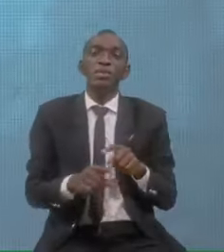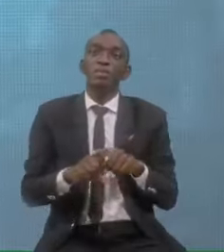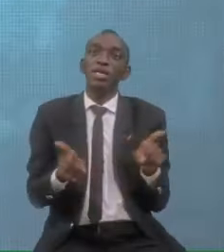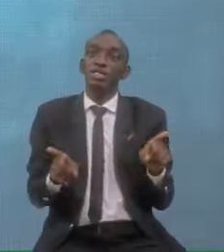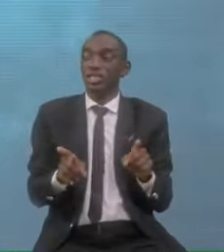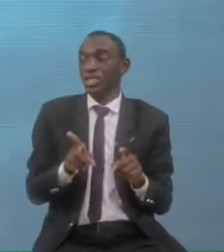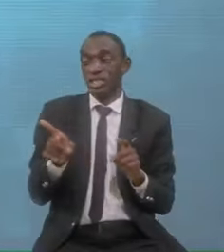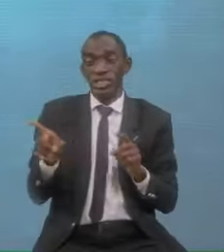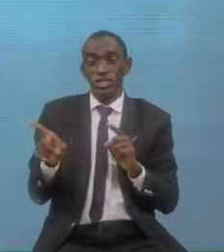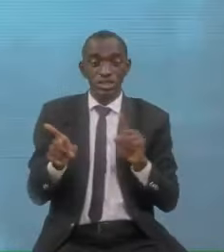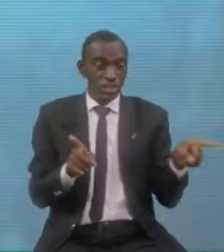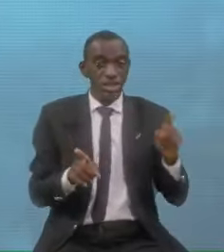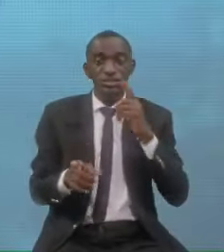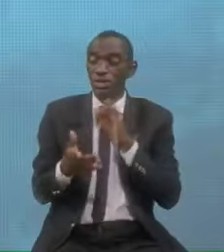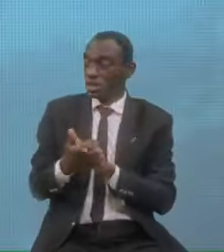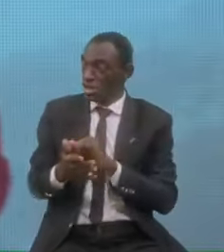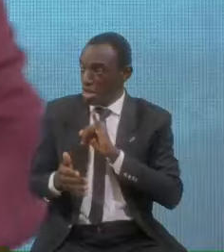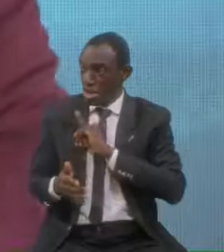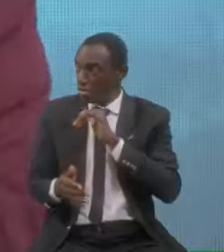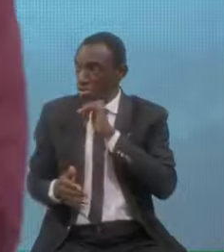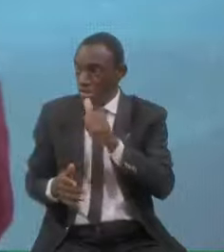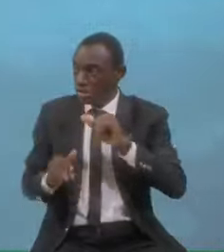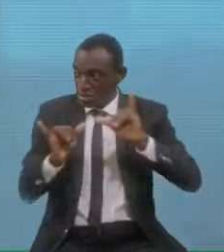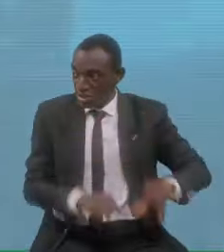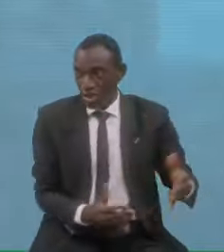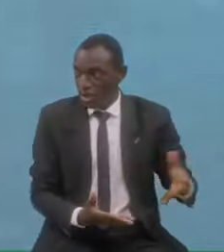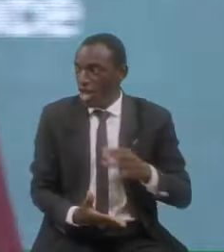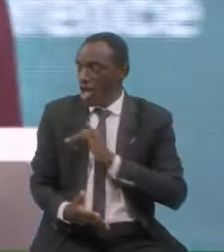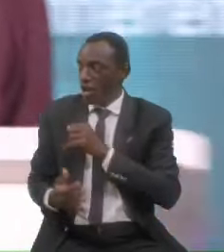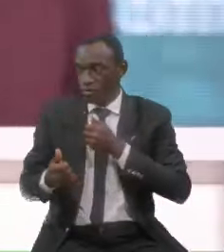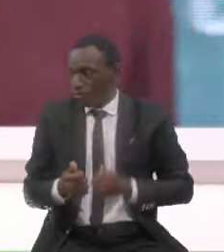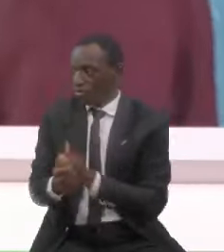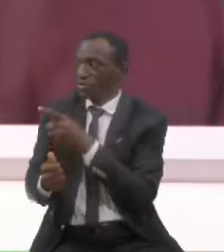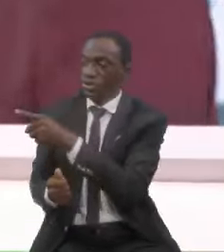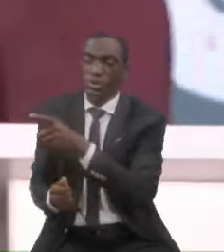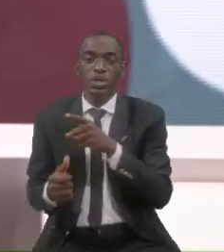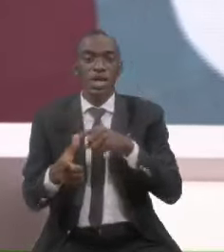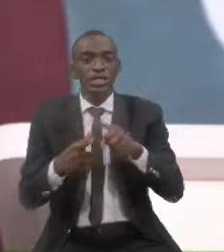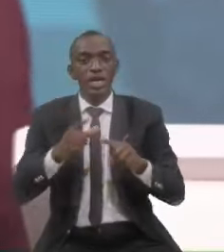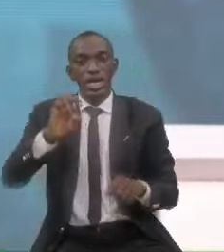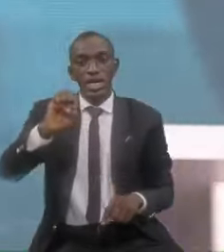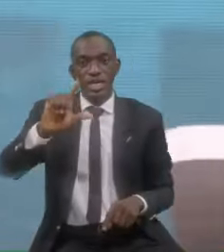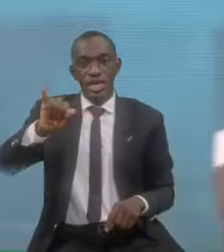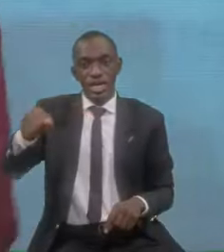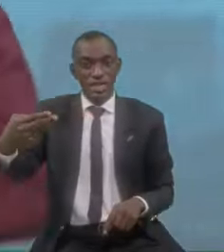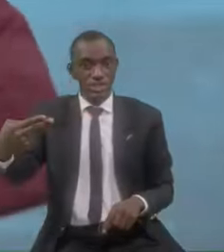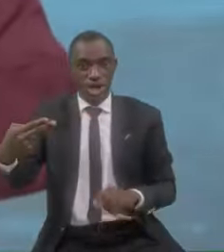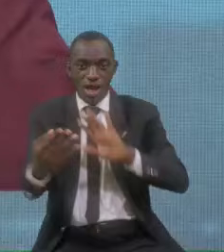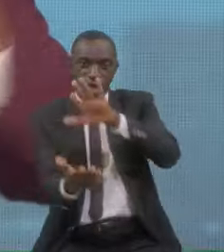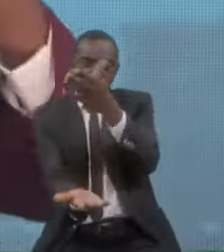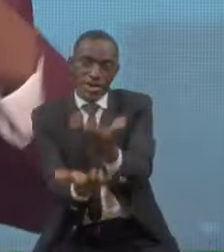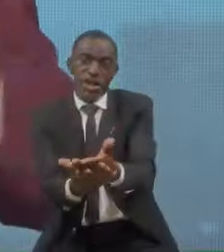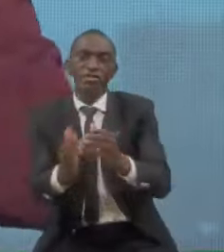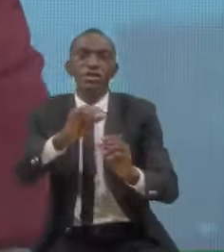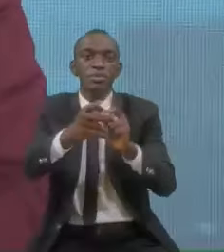liveth, I will not wait here. I'm going with you. And so they go to Jordan. No boat, nothing to cross